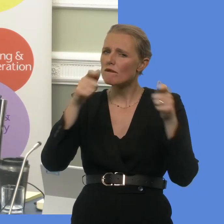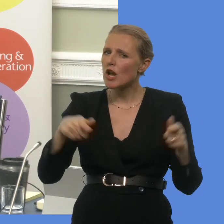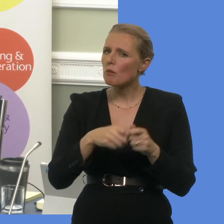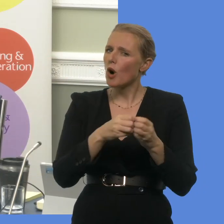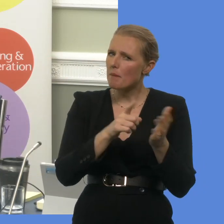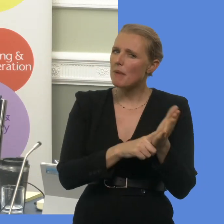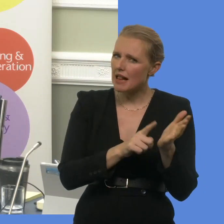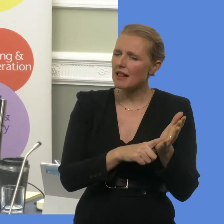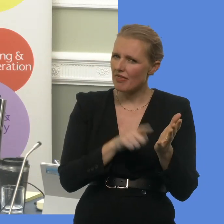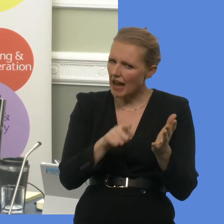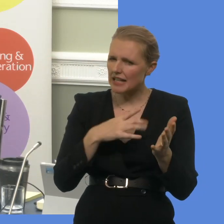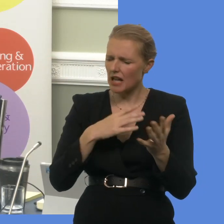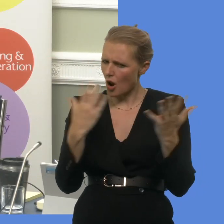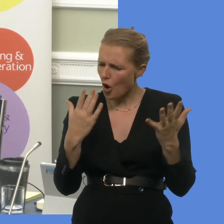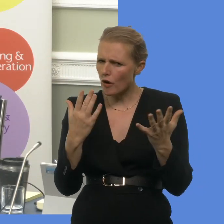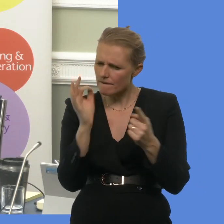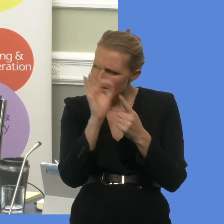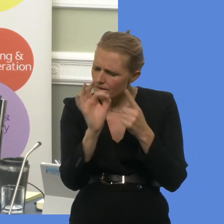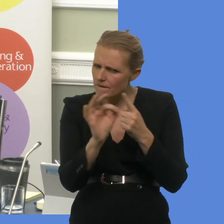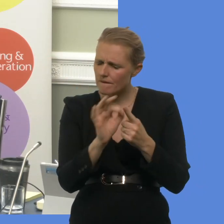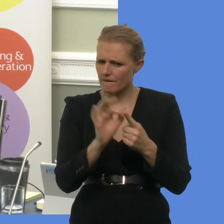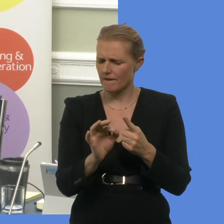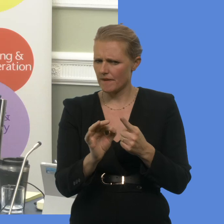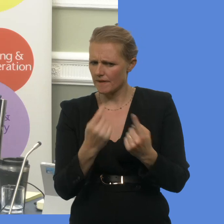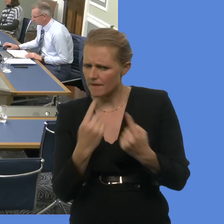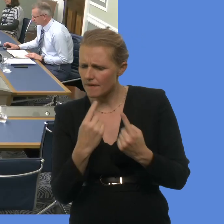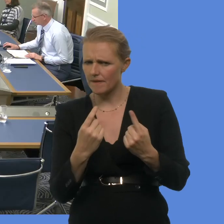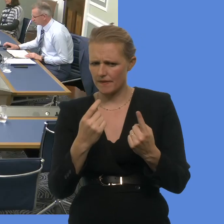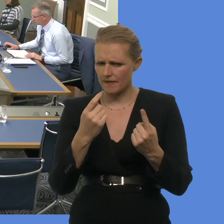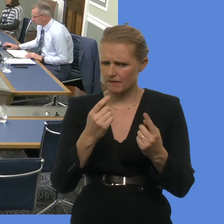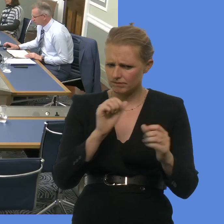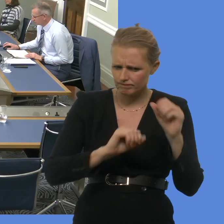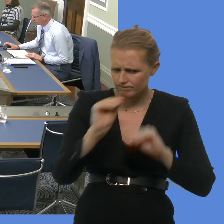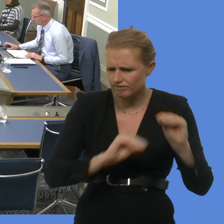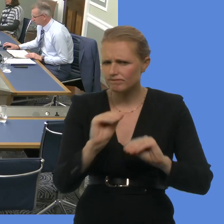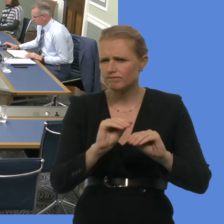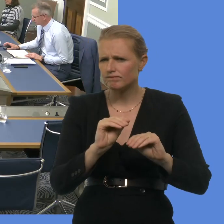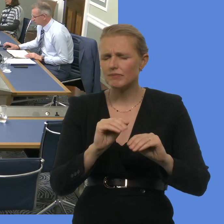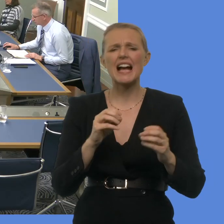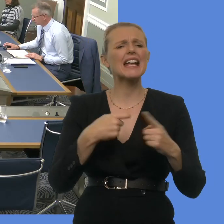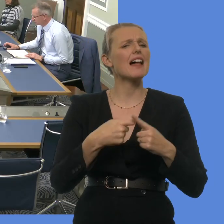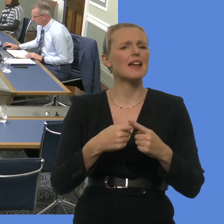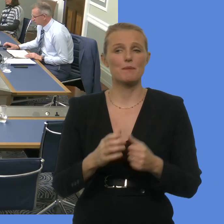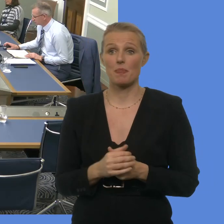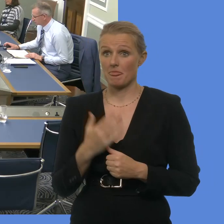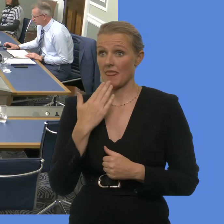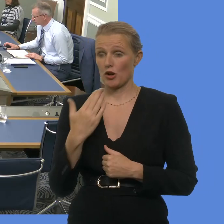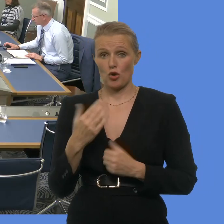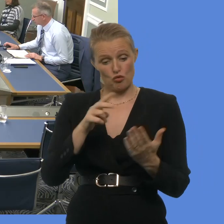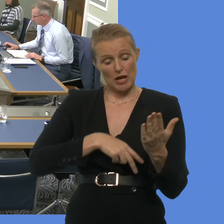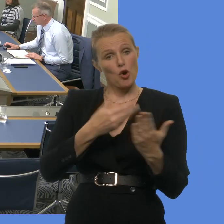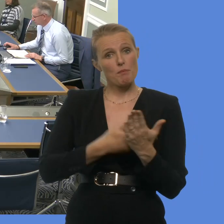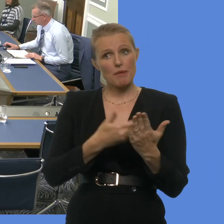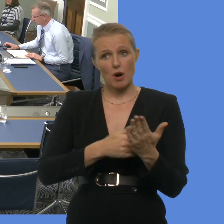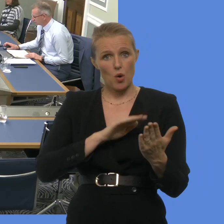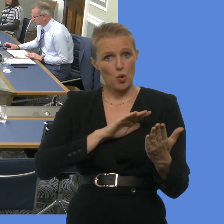require a lot more fleshing out, I feel. Kelly? Yeah, thank you very much. Reading through your paper, I was quite